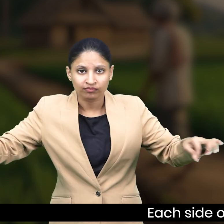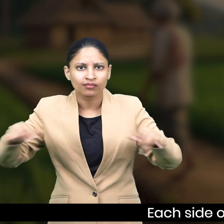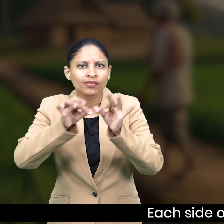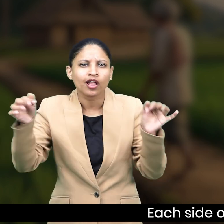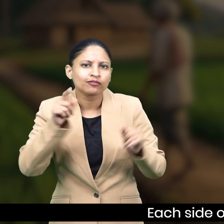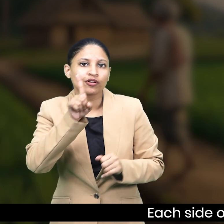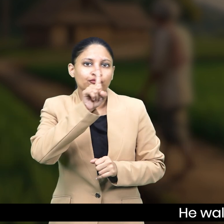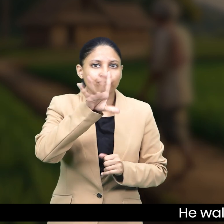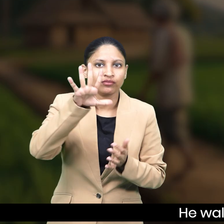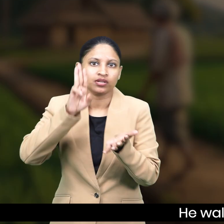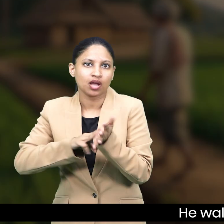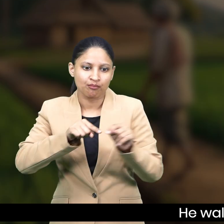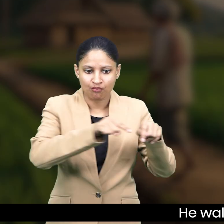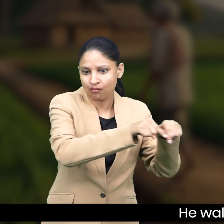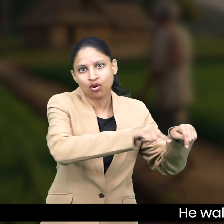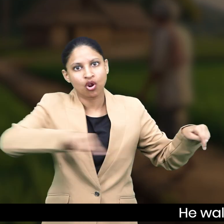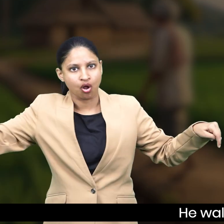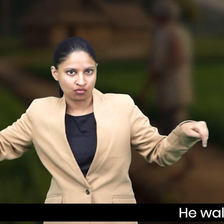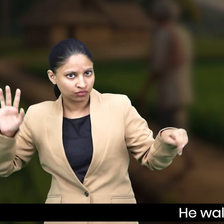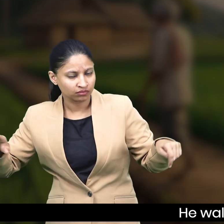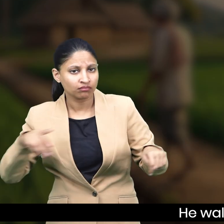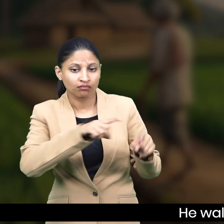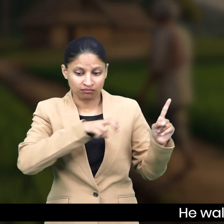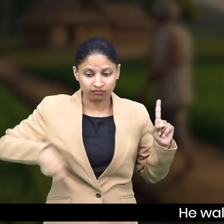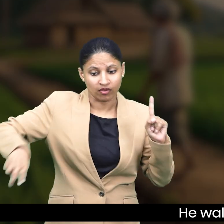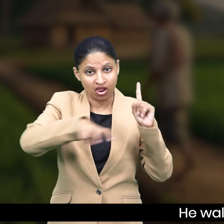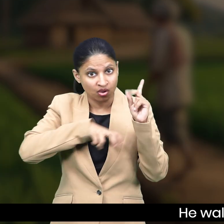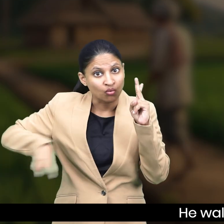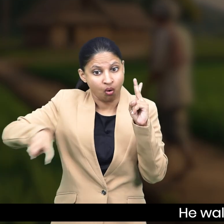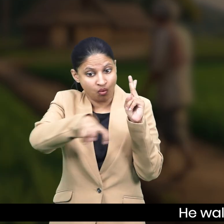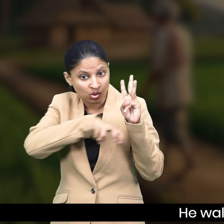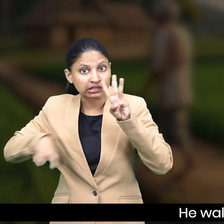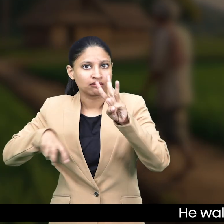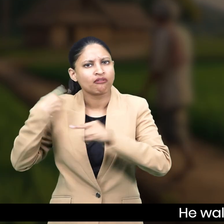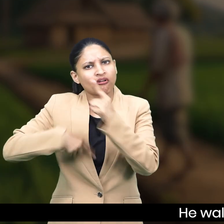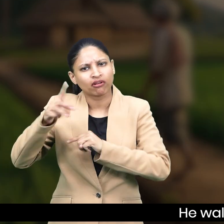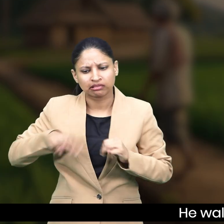long. He walks 3 rounds every day.